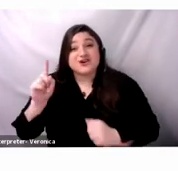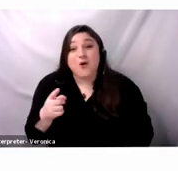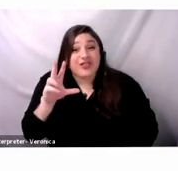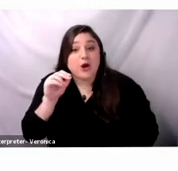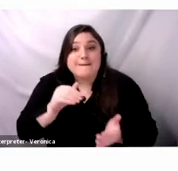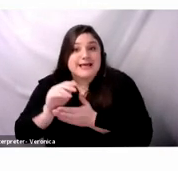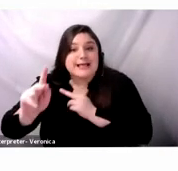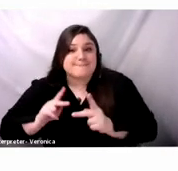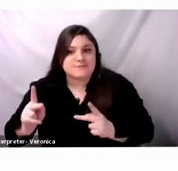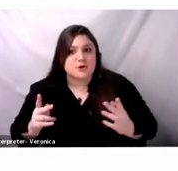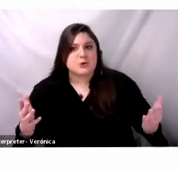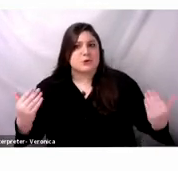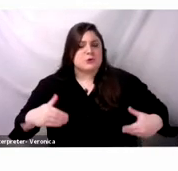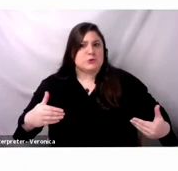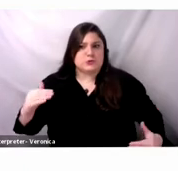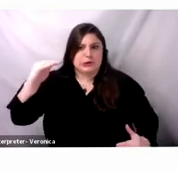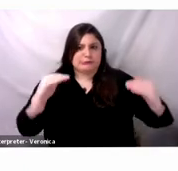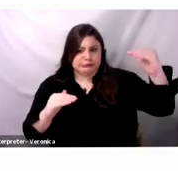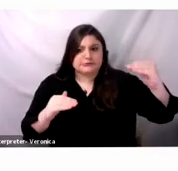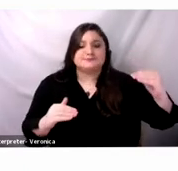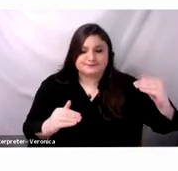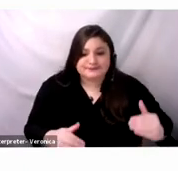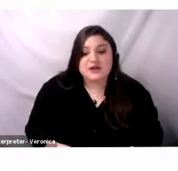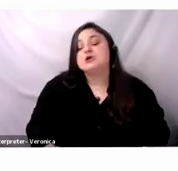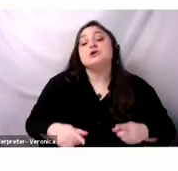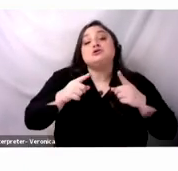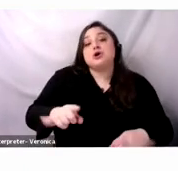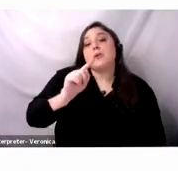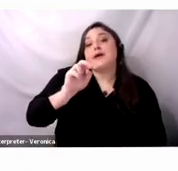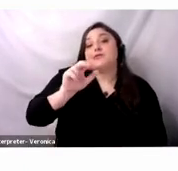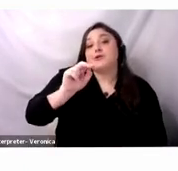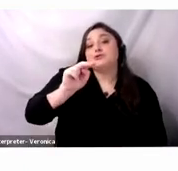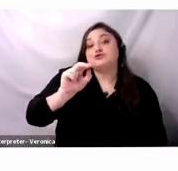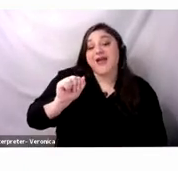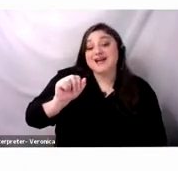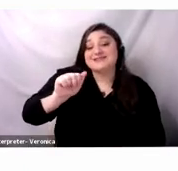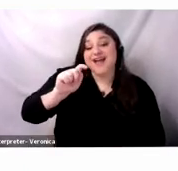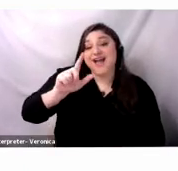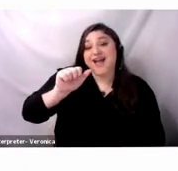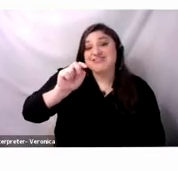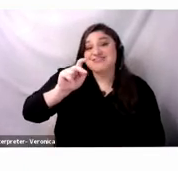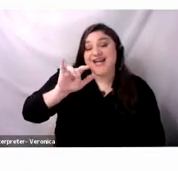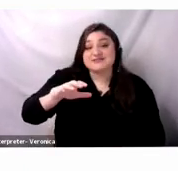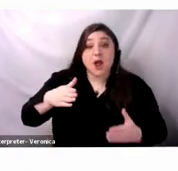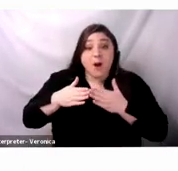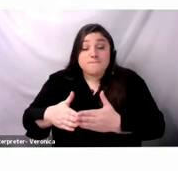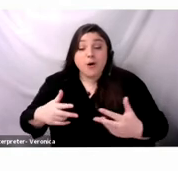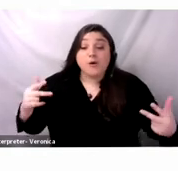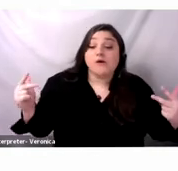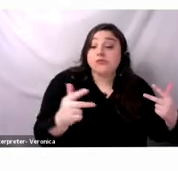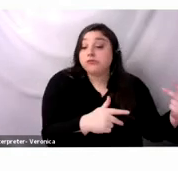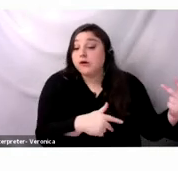transatlantic traffic in enslaved Africans, Ghana's coast became the largest port of exit for human beings who were transported to what is today the United